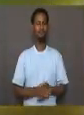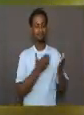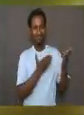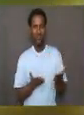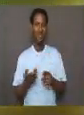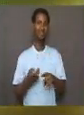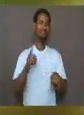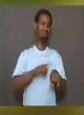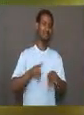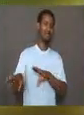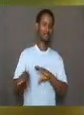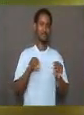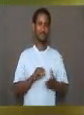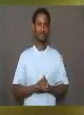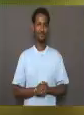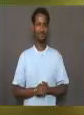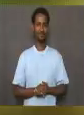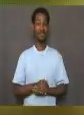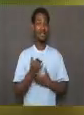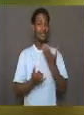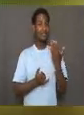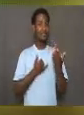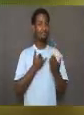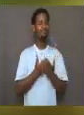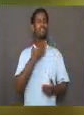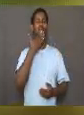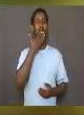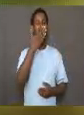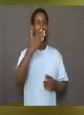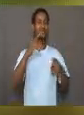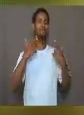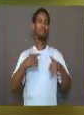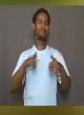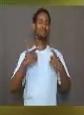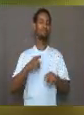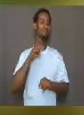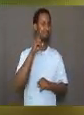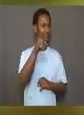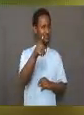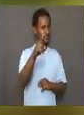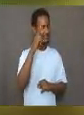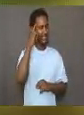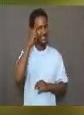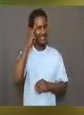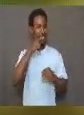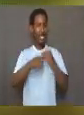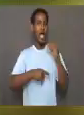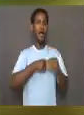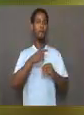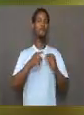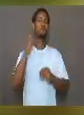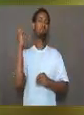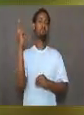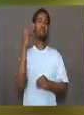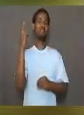Welcome back, students. This was a good opportunity for you to think about the